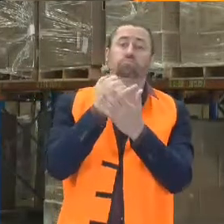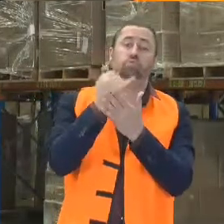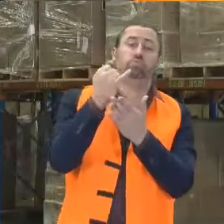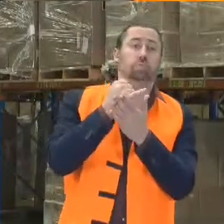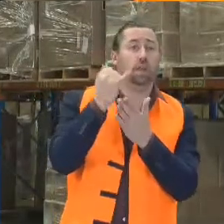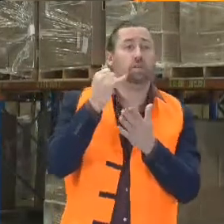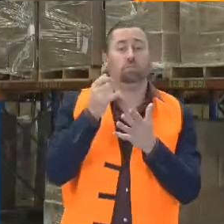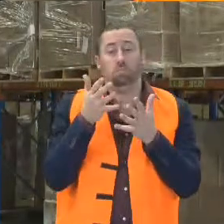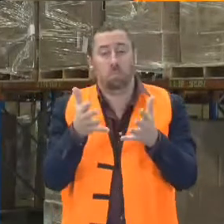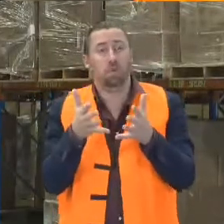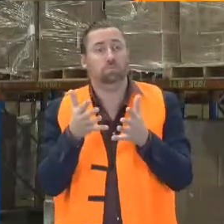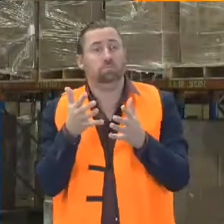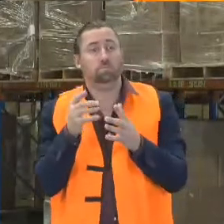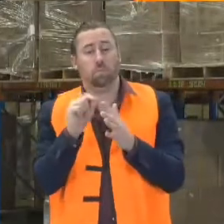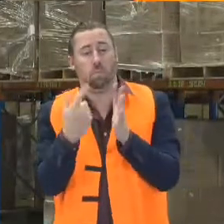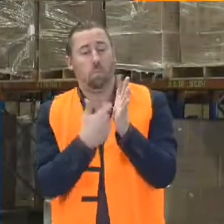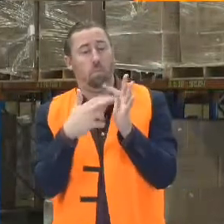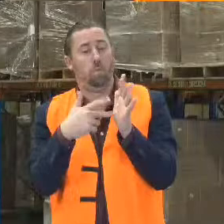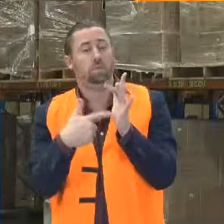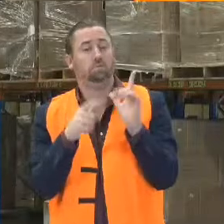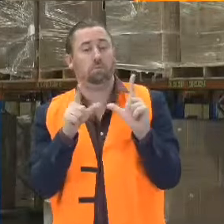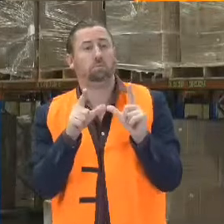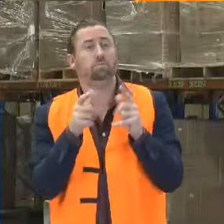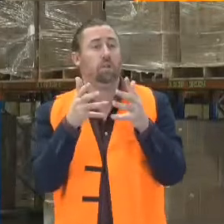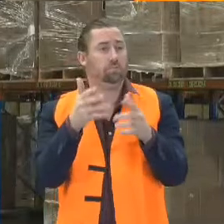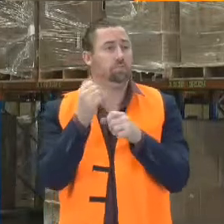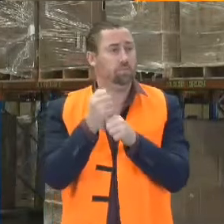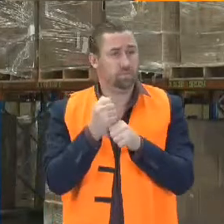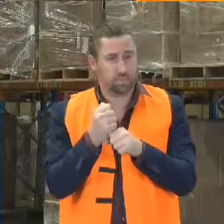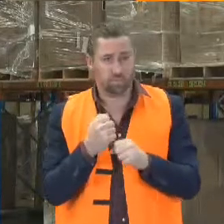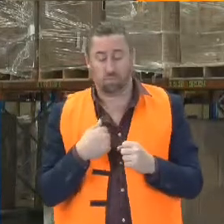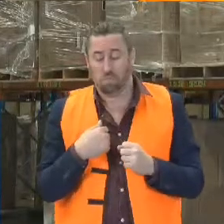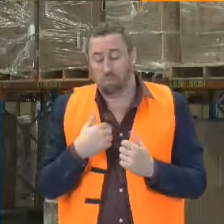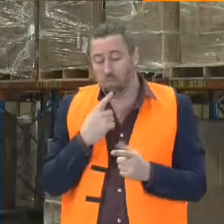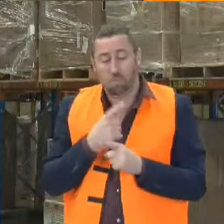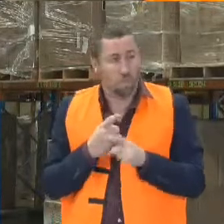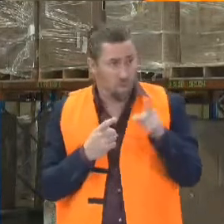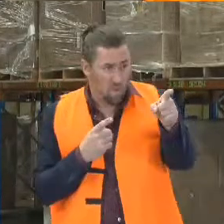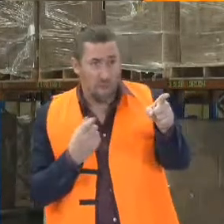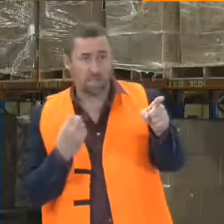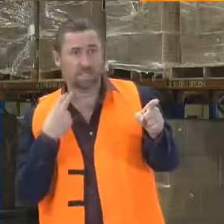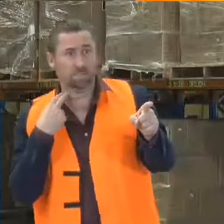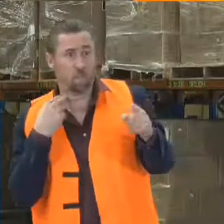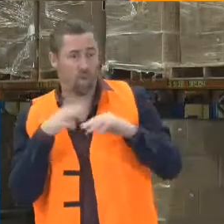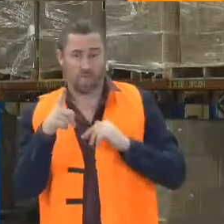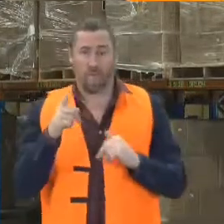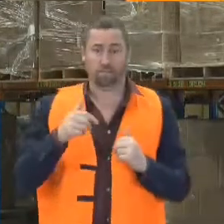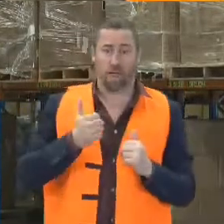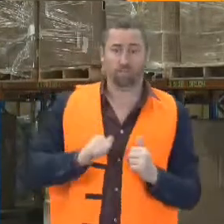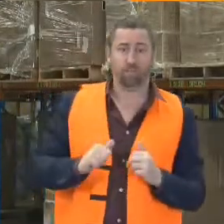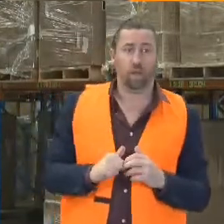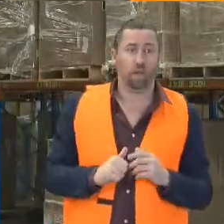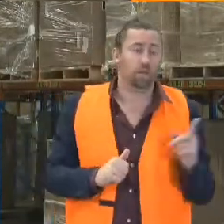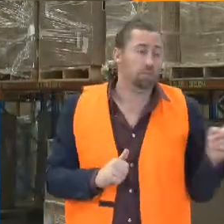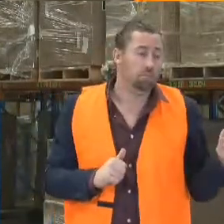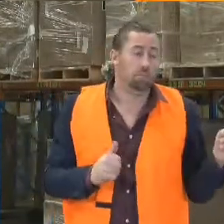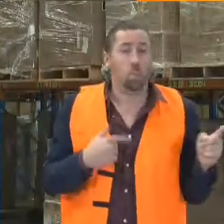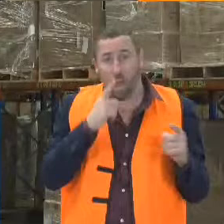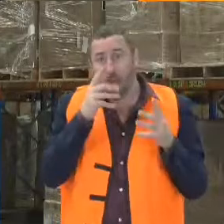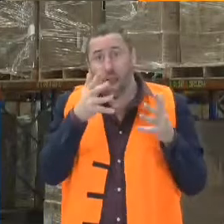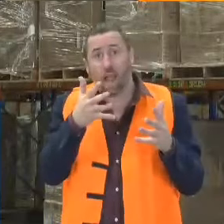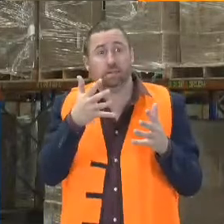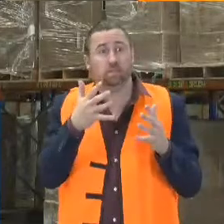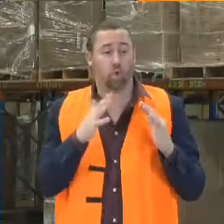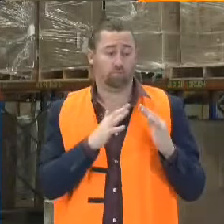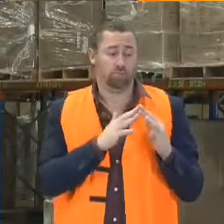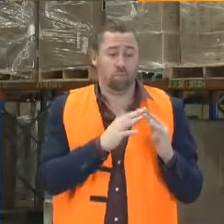I haven't had any further details about that. Is it disappointing to see groups still coming Well, we're allowed to have gatherings of 100 people in